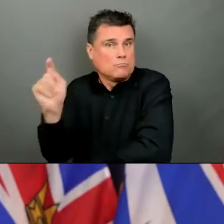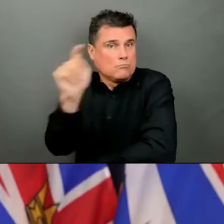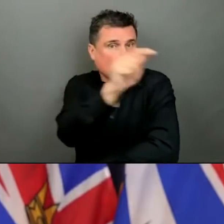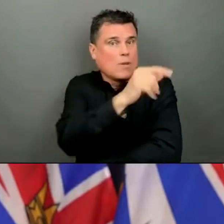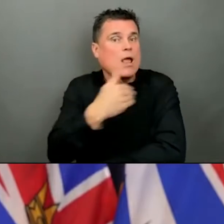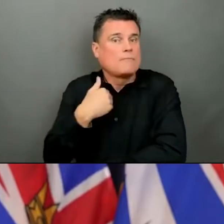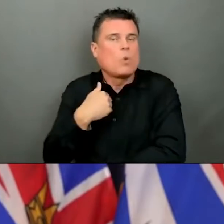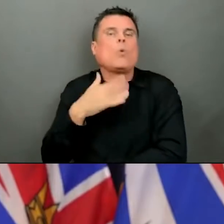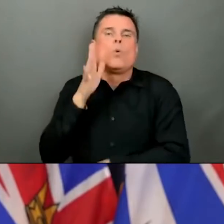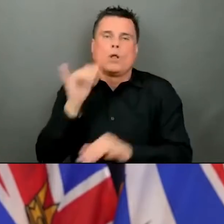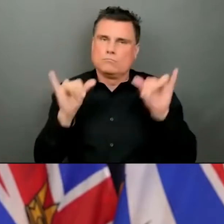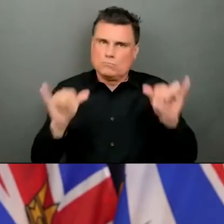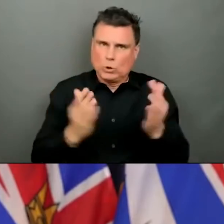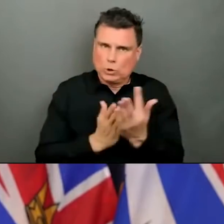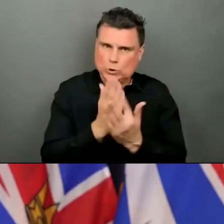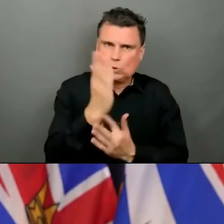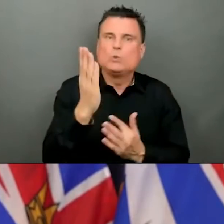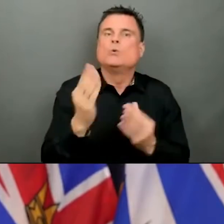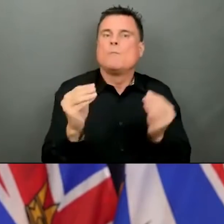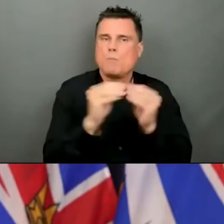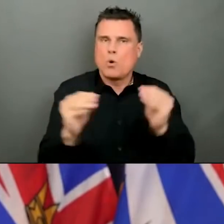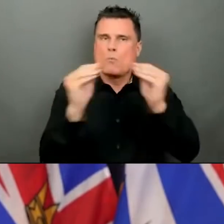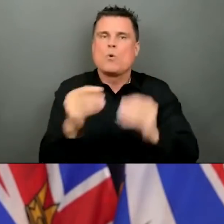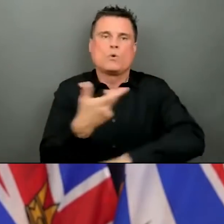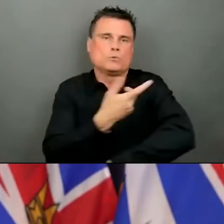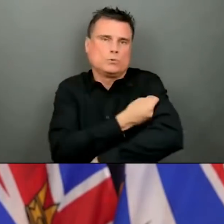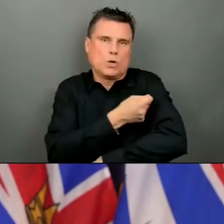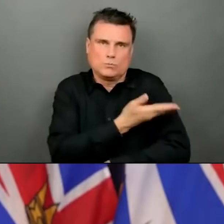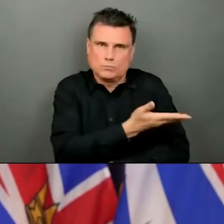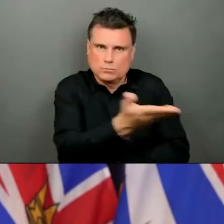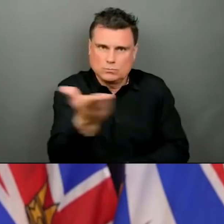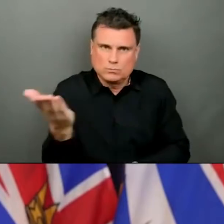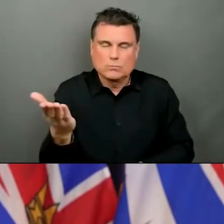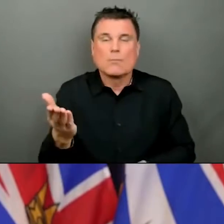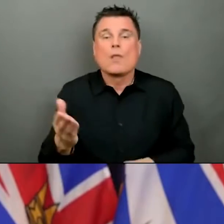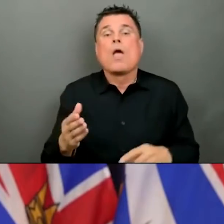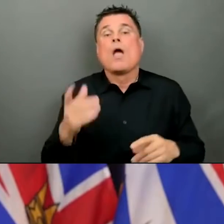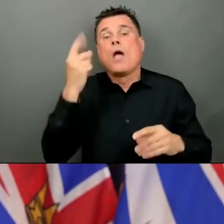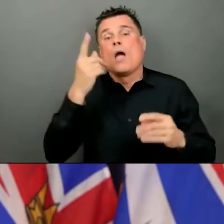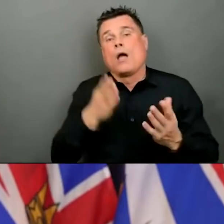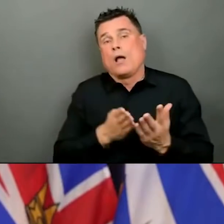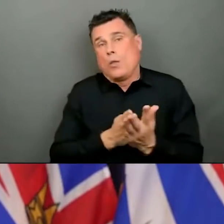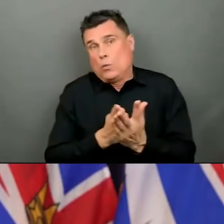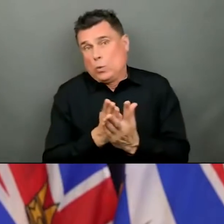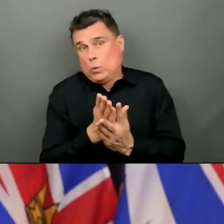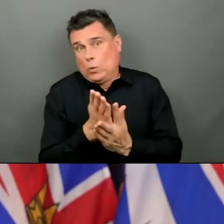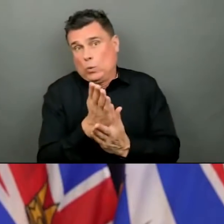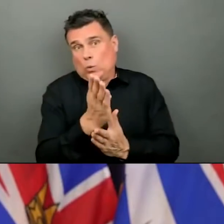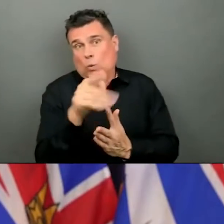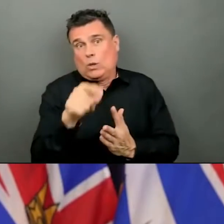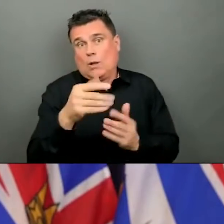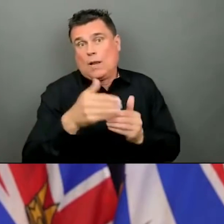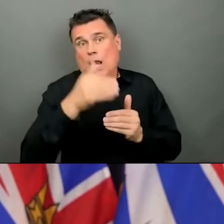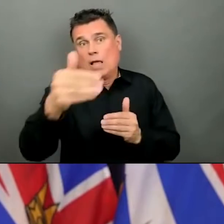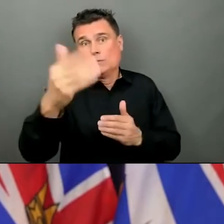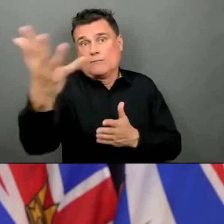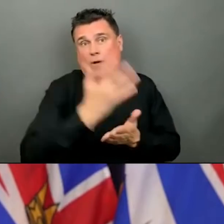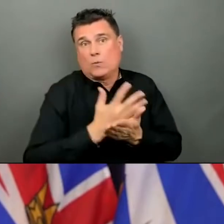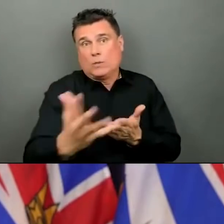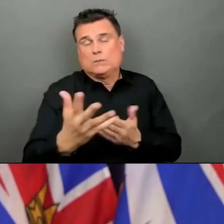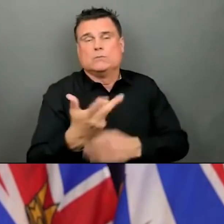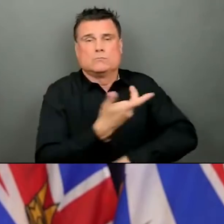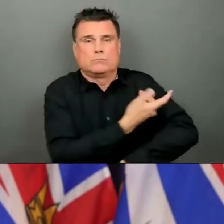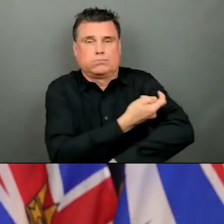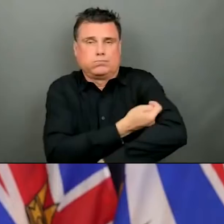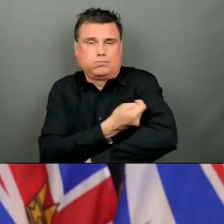supply allows. We'll be able to do so much more once we get through the May long weekend, provided we follow the guidelines that have been